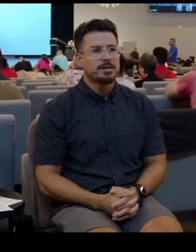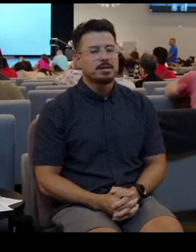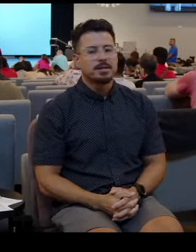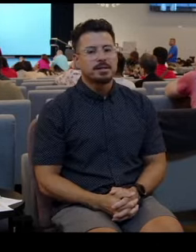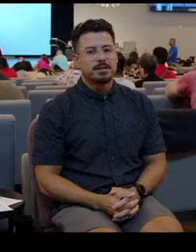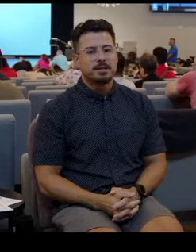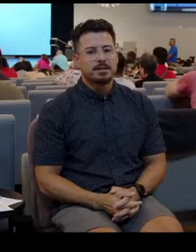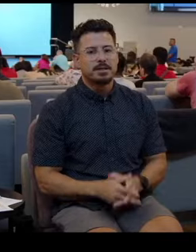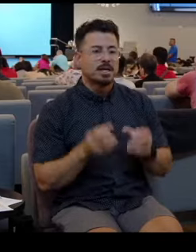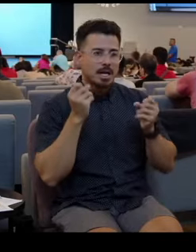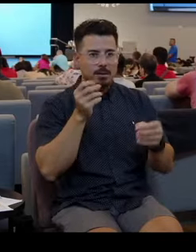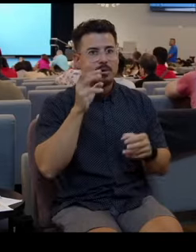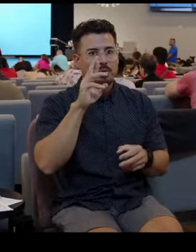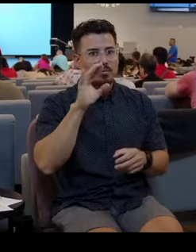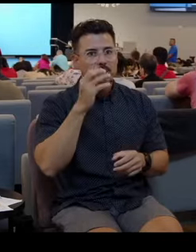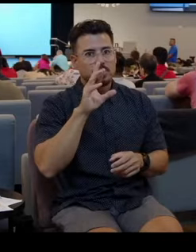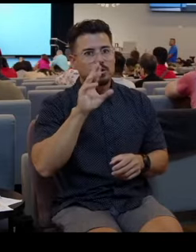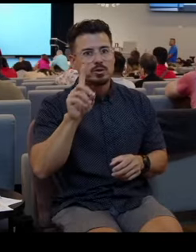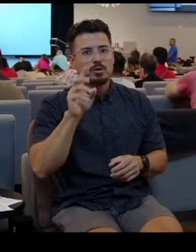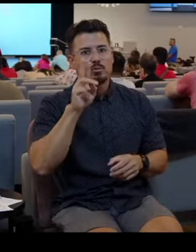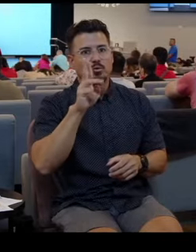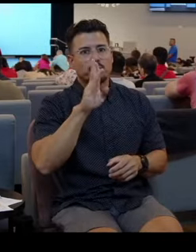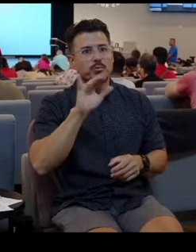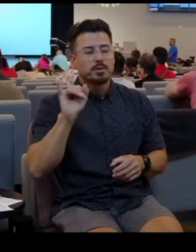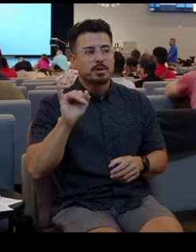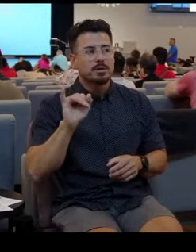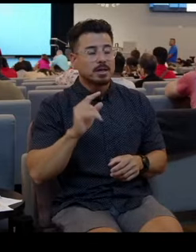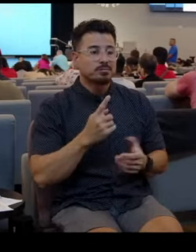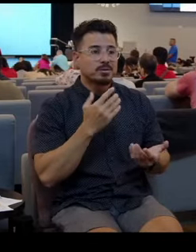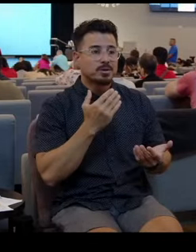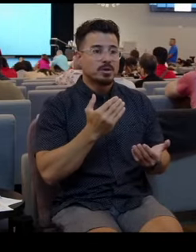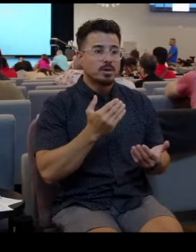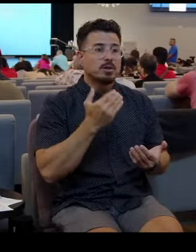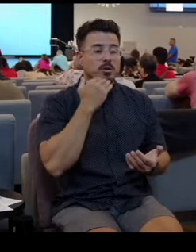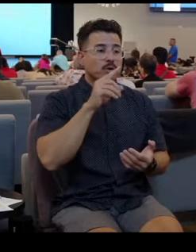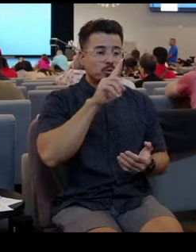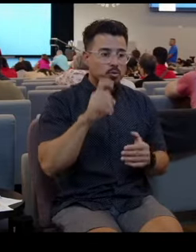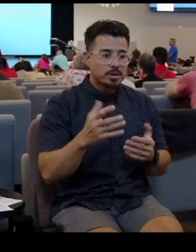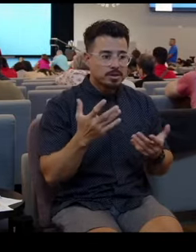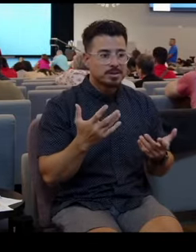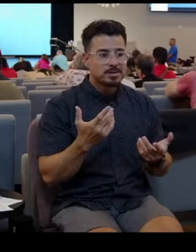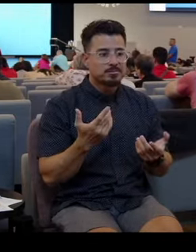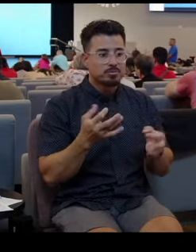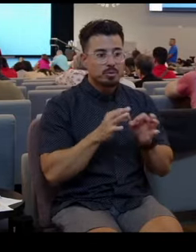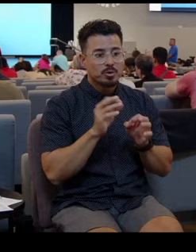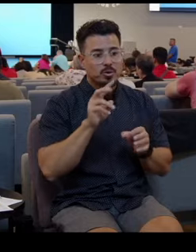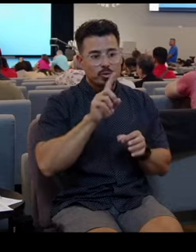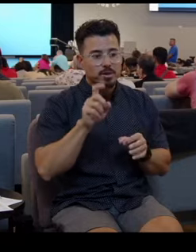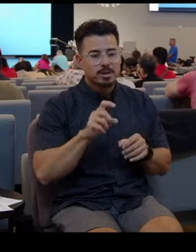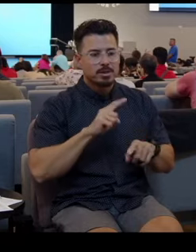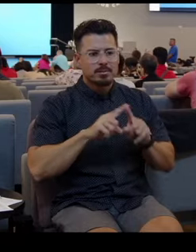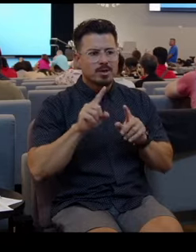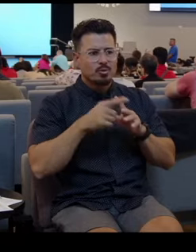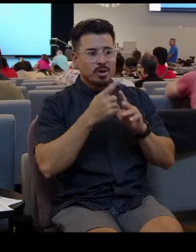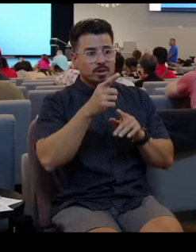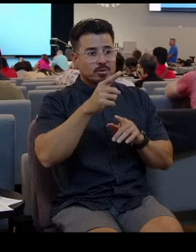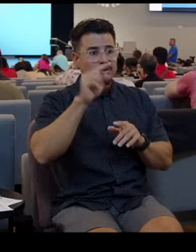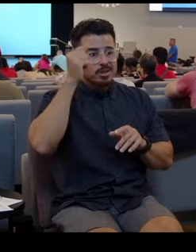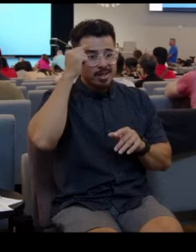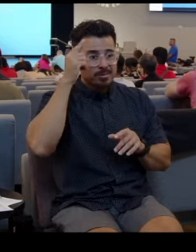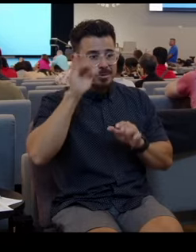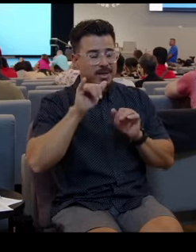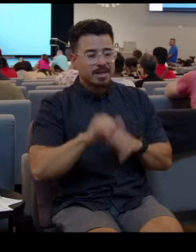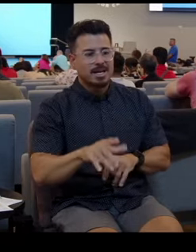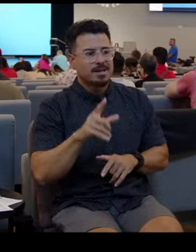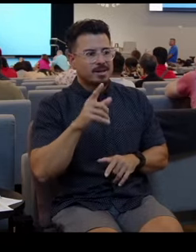How many Richard Rubries are there? And those are legitimate questions. But if you start thinking like that, you might as well,